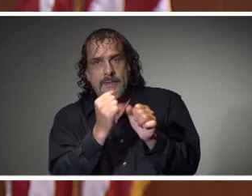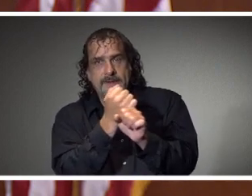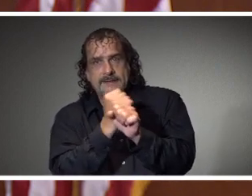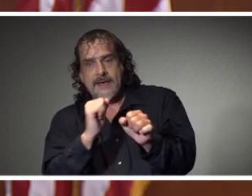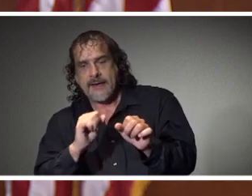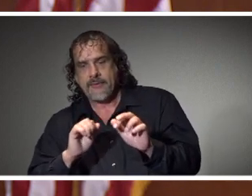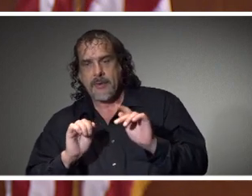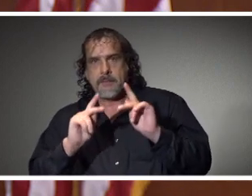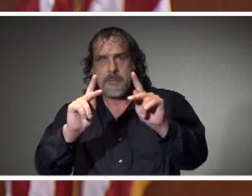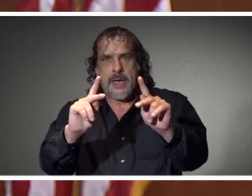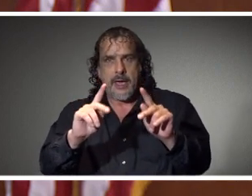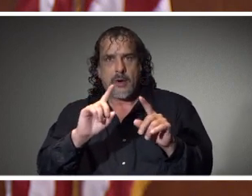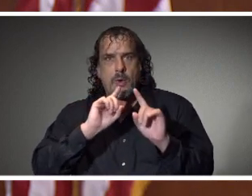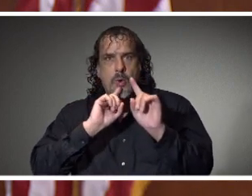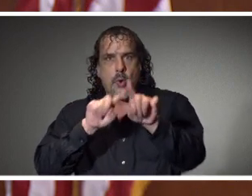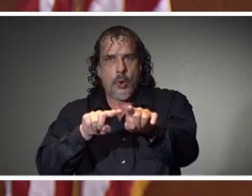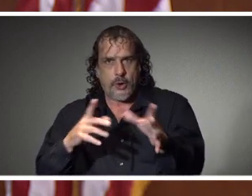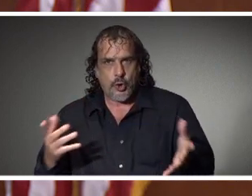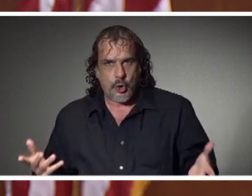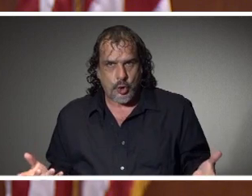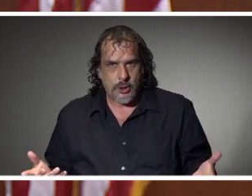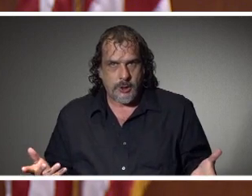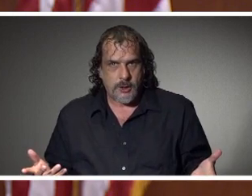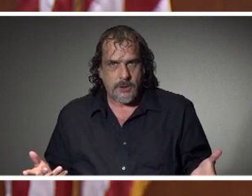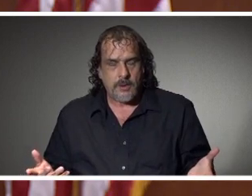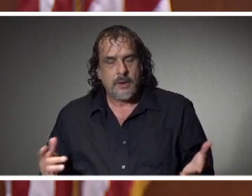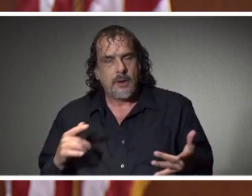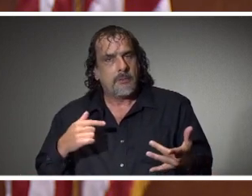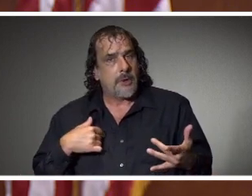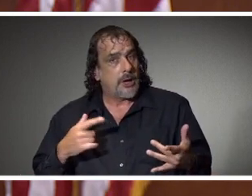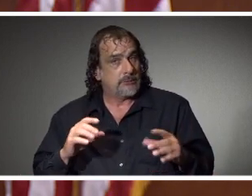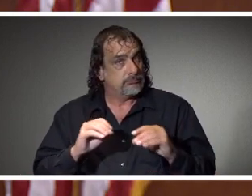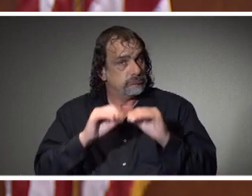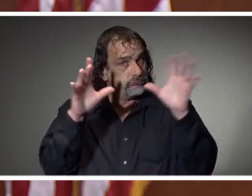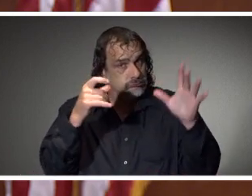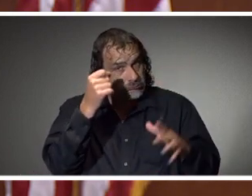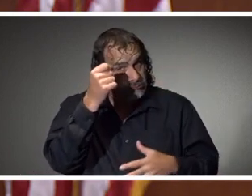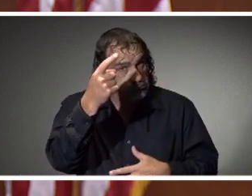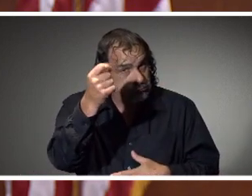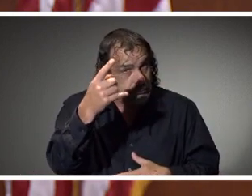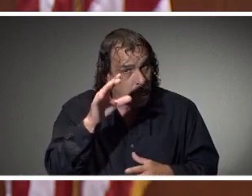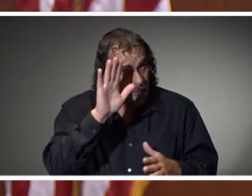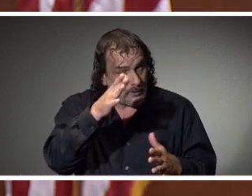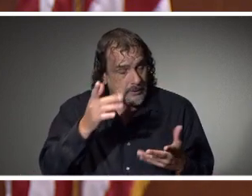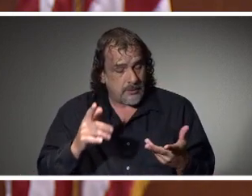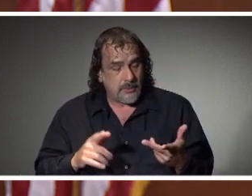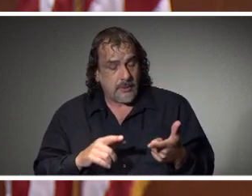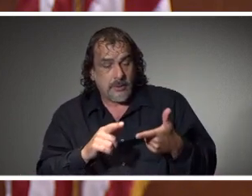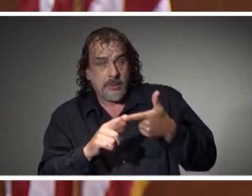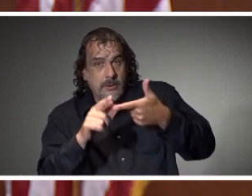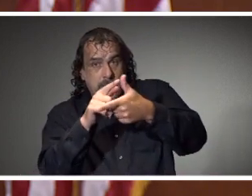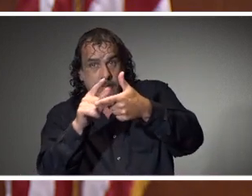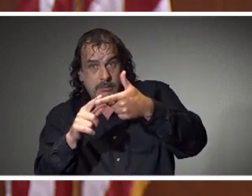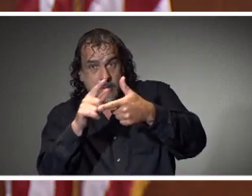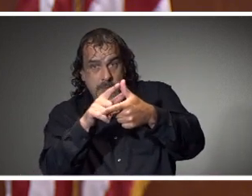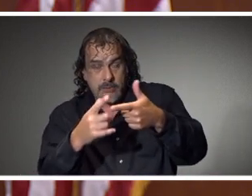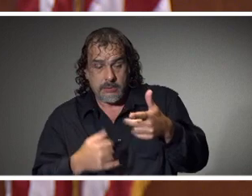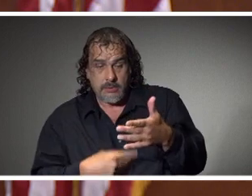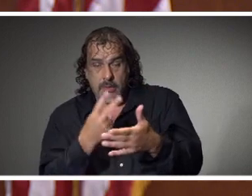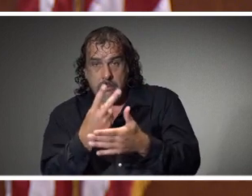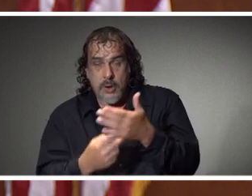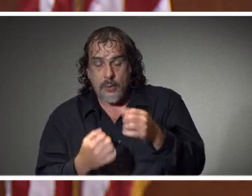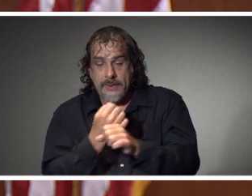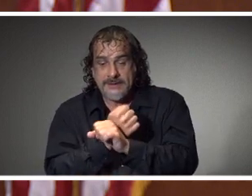order. I just want to be clear this afternoon. I fully expect that both the safe